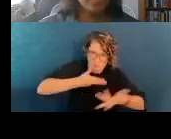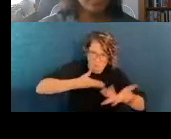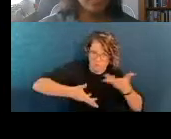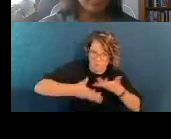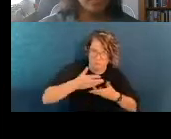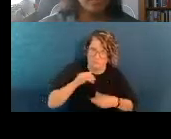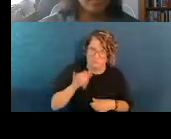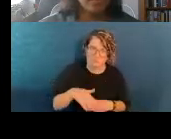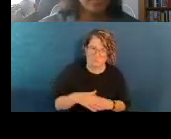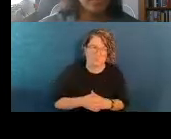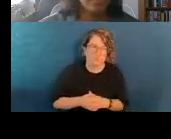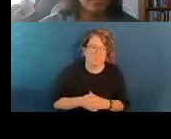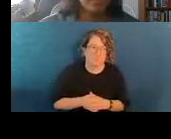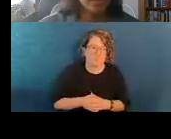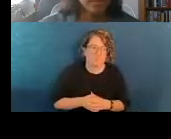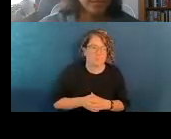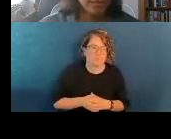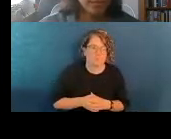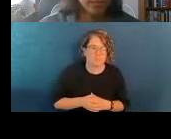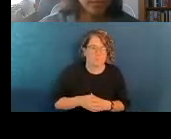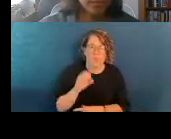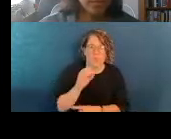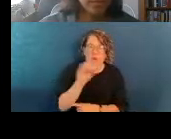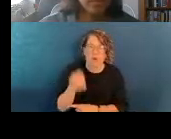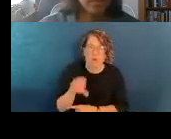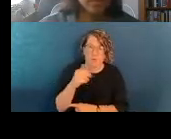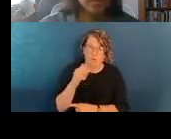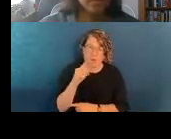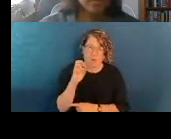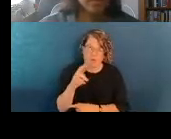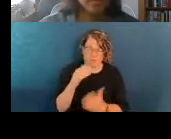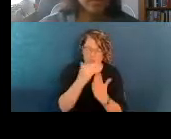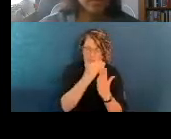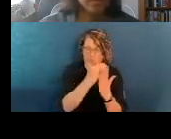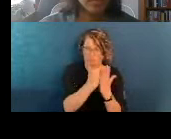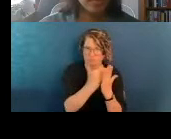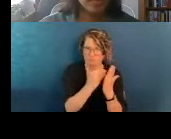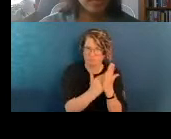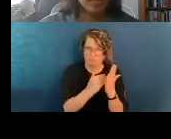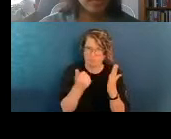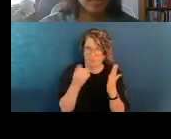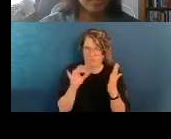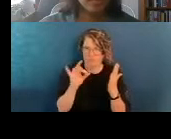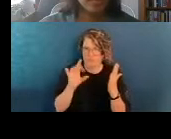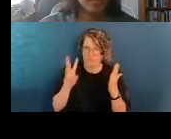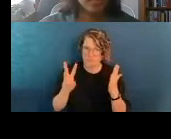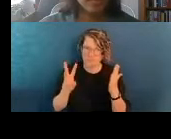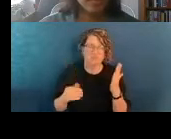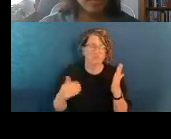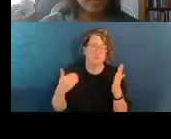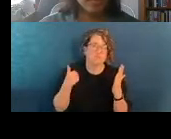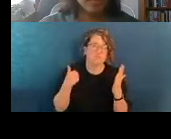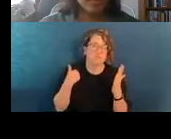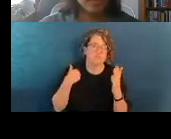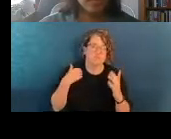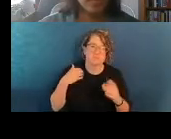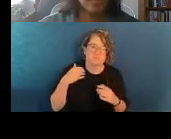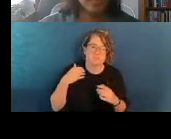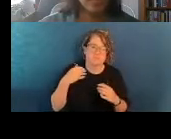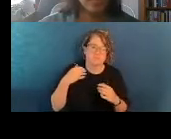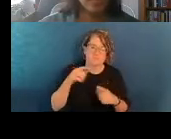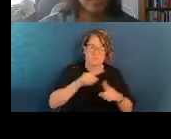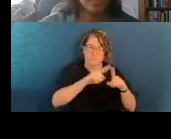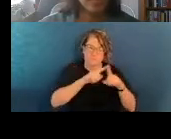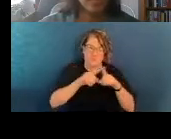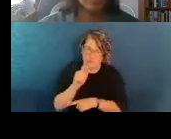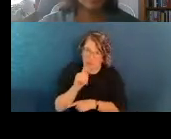November 1986 through the Ottawa Charter, which highlighted upstream factors and social contexts. The Charter